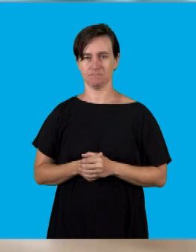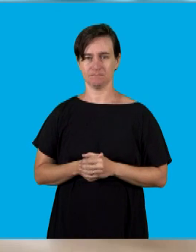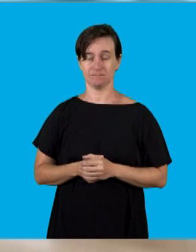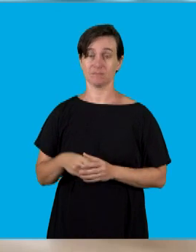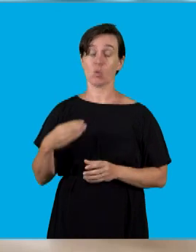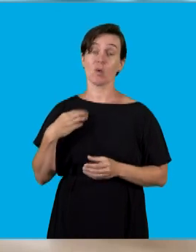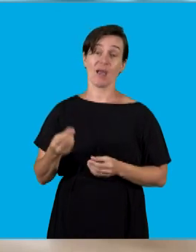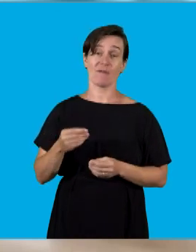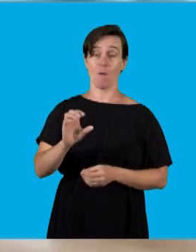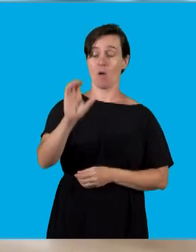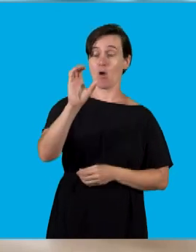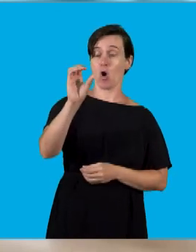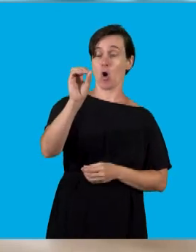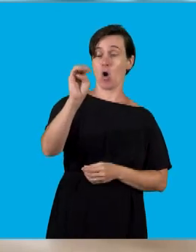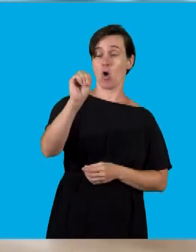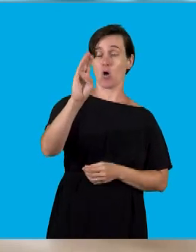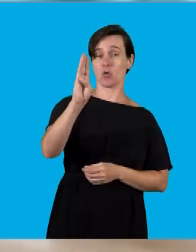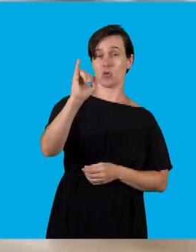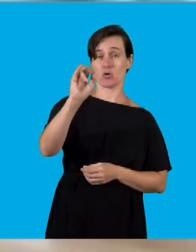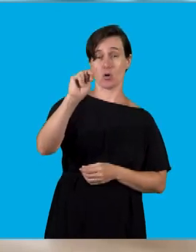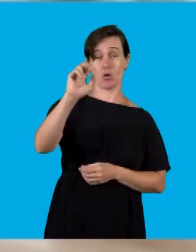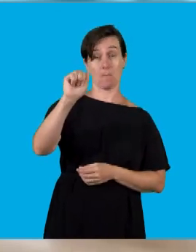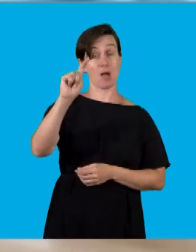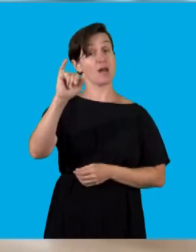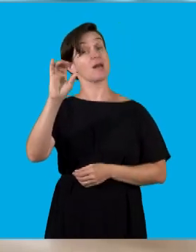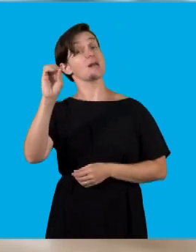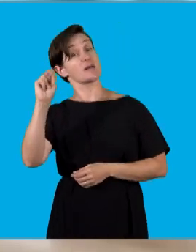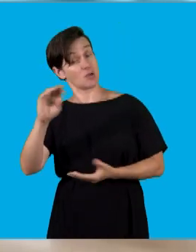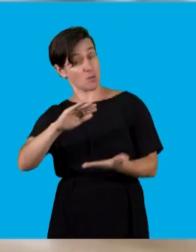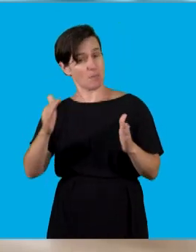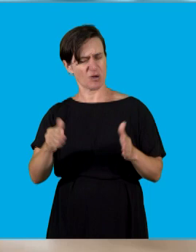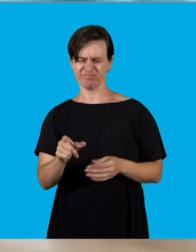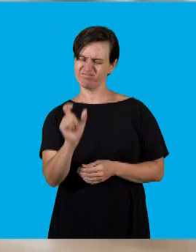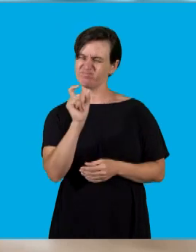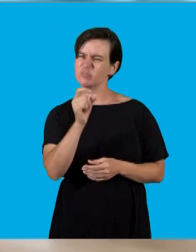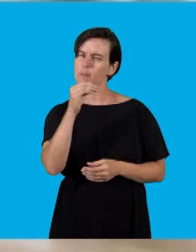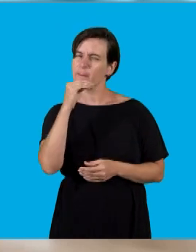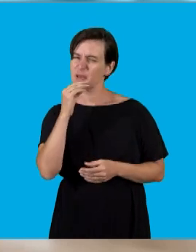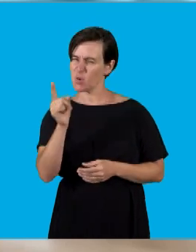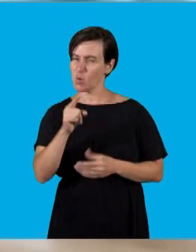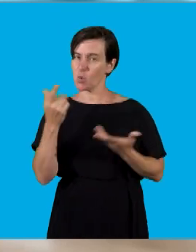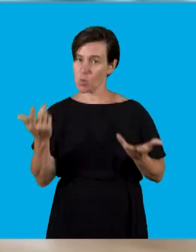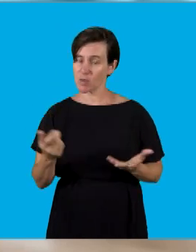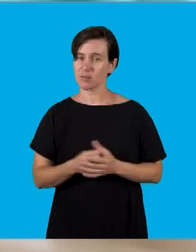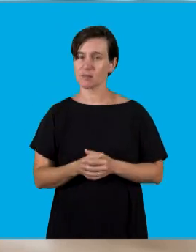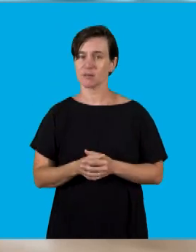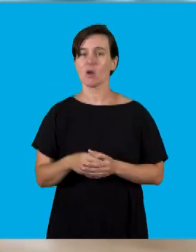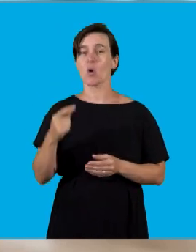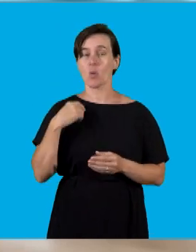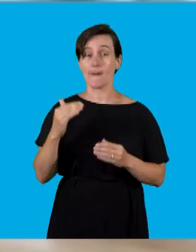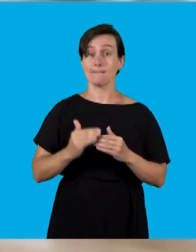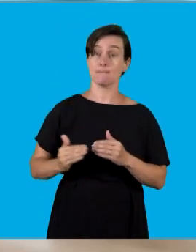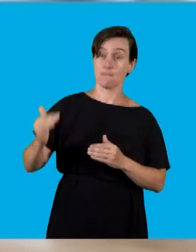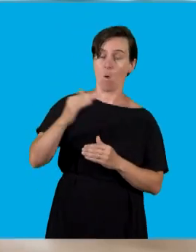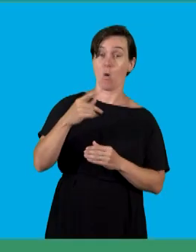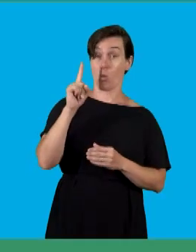have a combination packaging. So as you can see from the word itself, it means that here we are packaging more